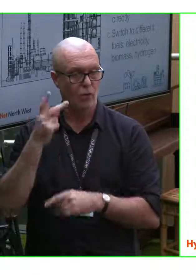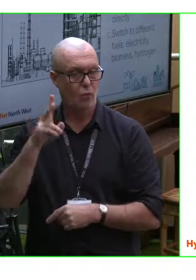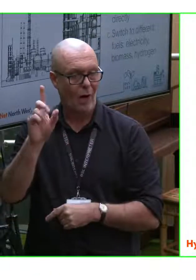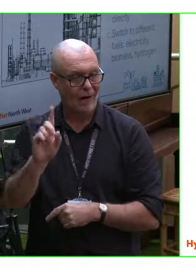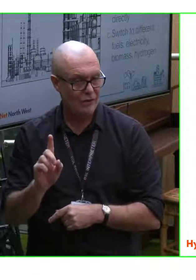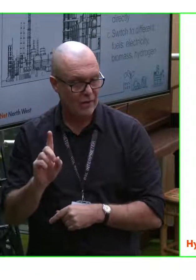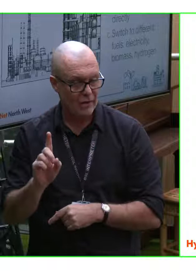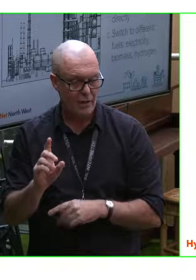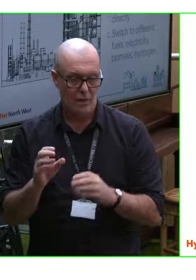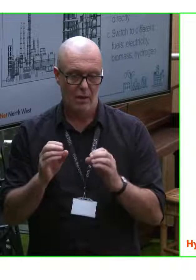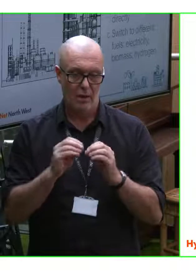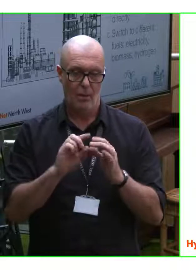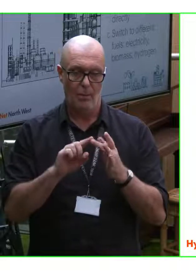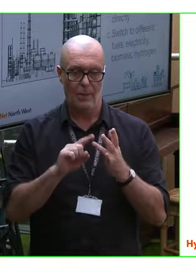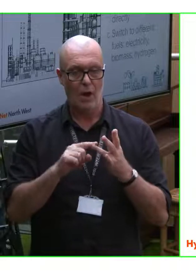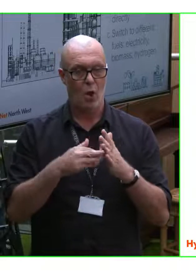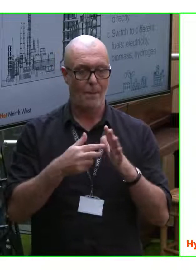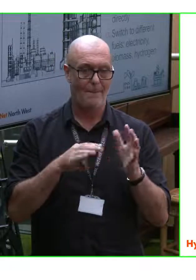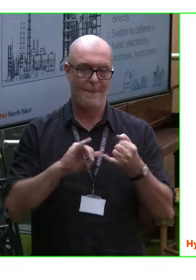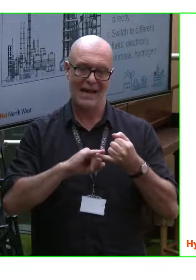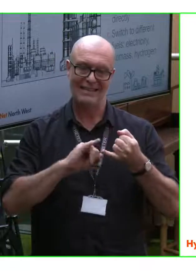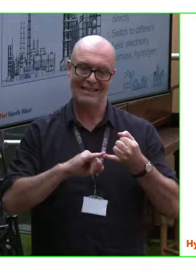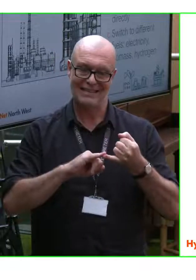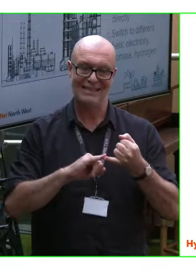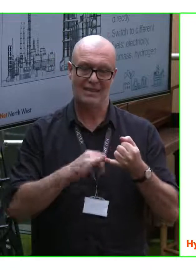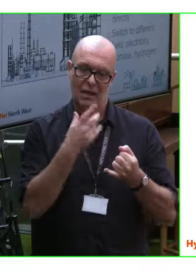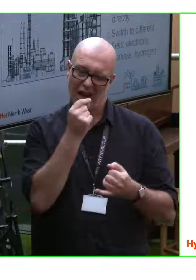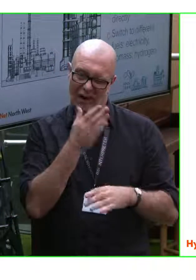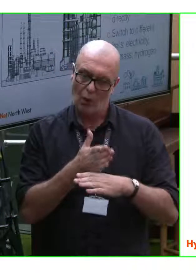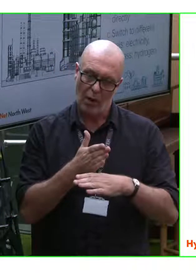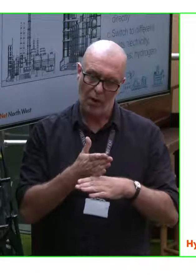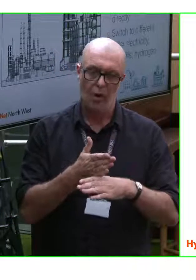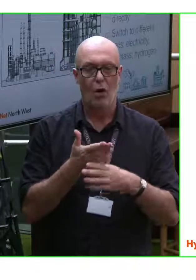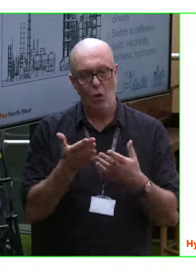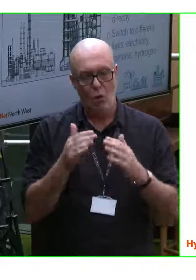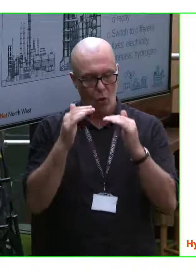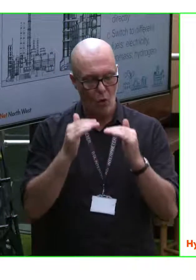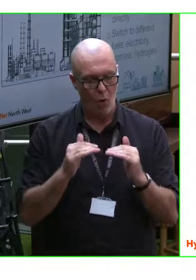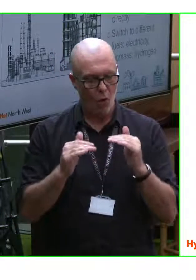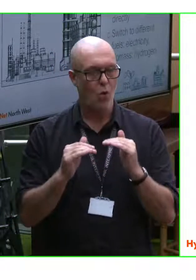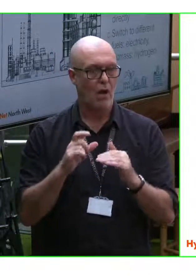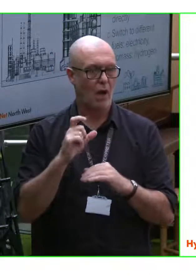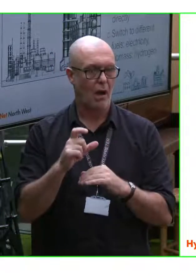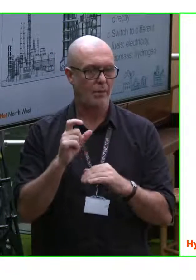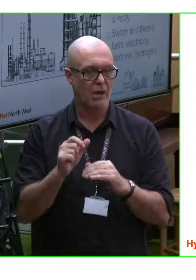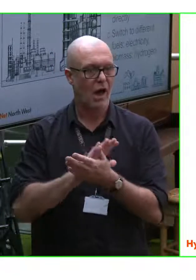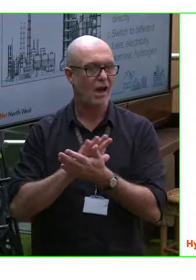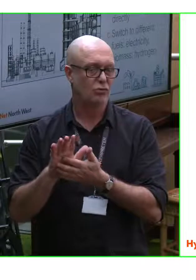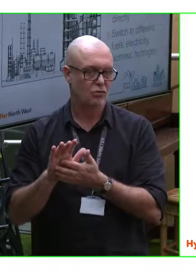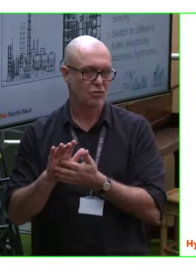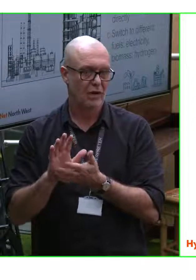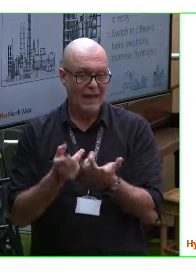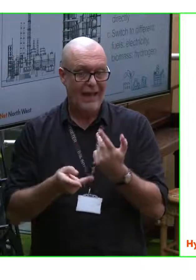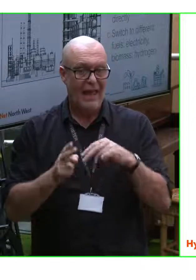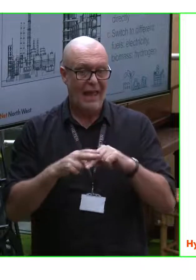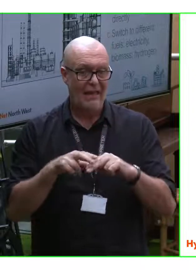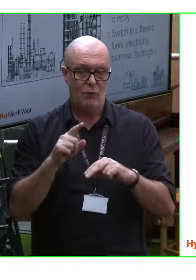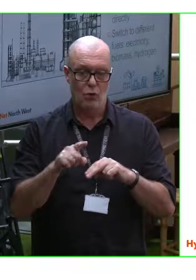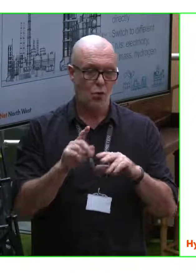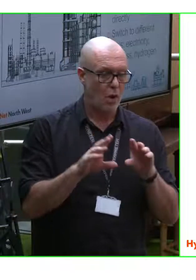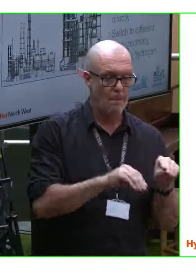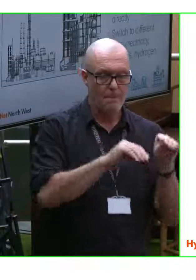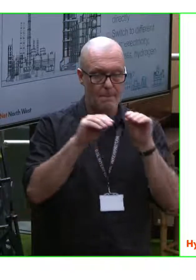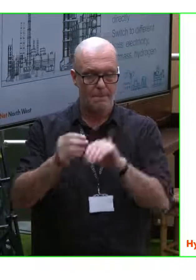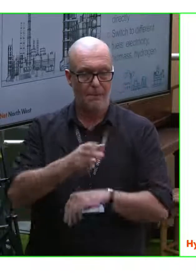to biomass. There are some cases where that will work. And you can move to low carbon hydrogen. If you are transmitting energy from one place